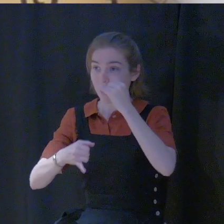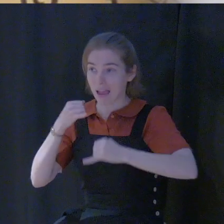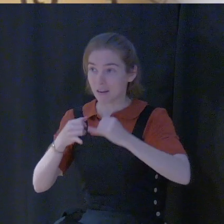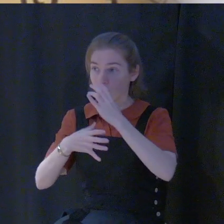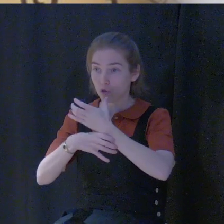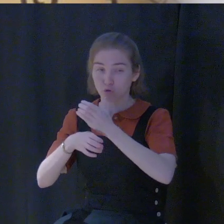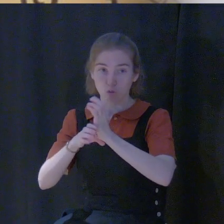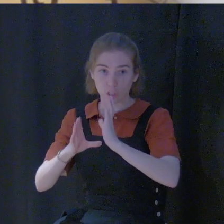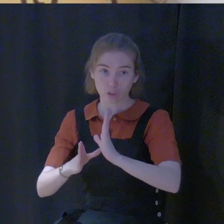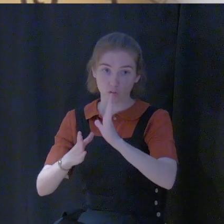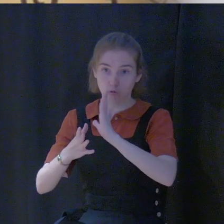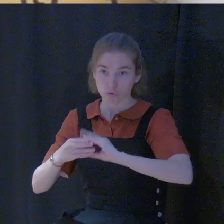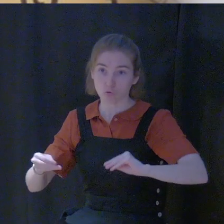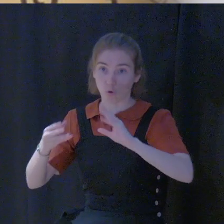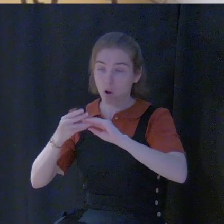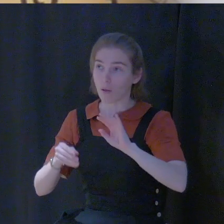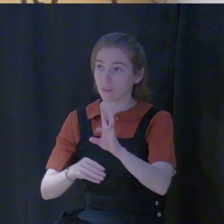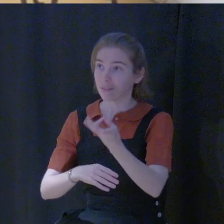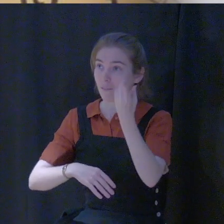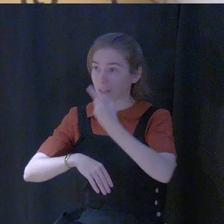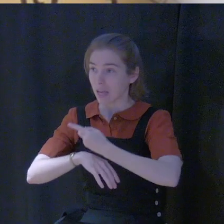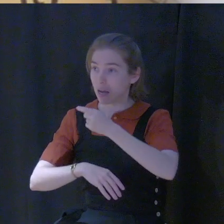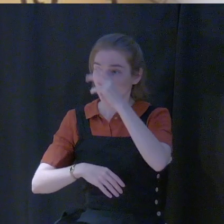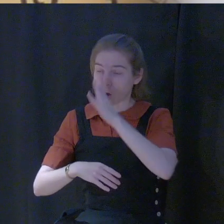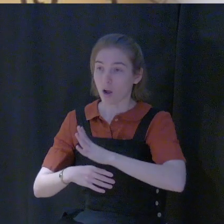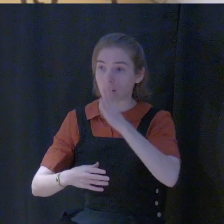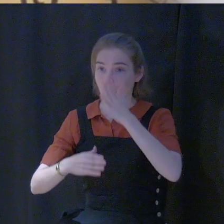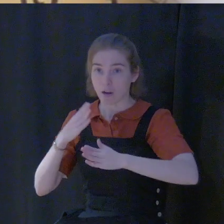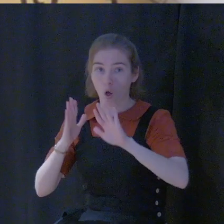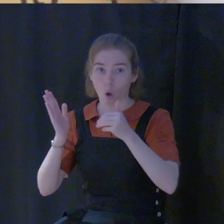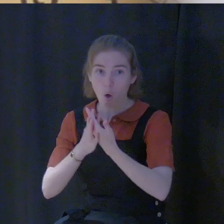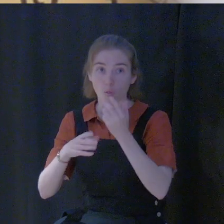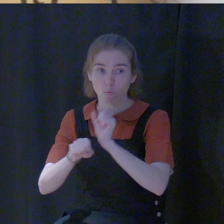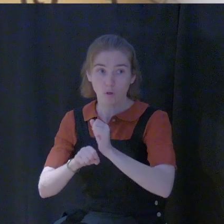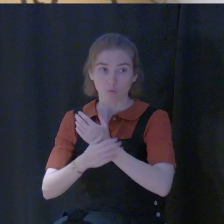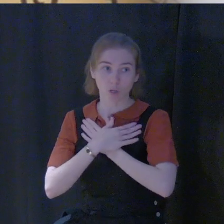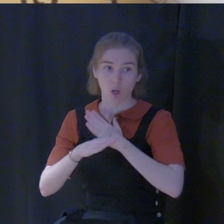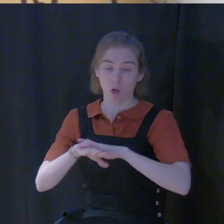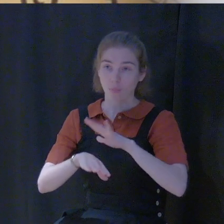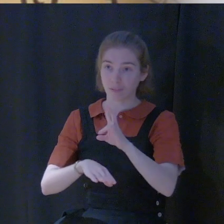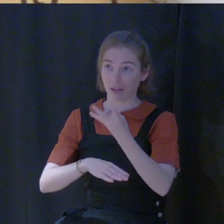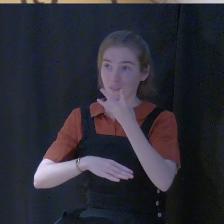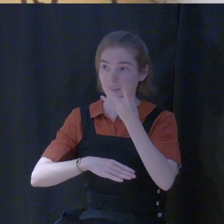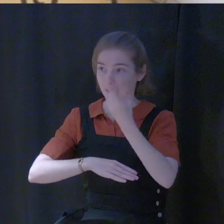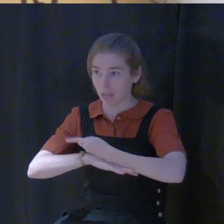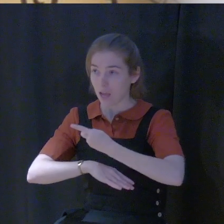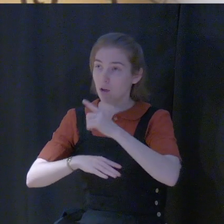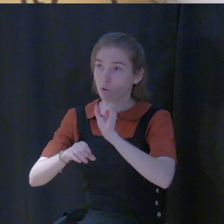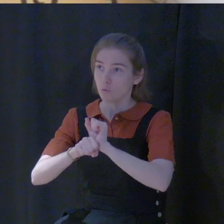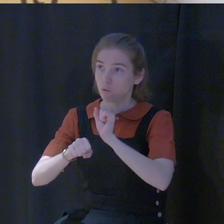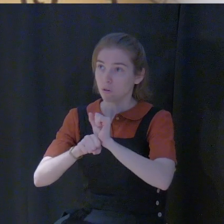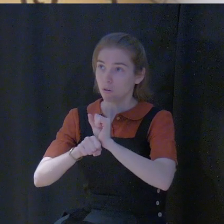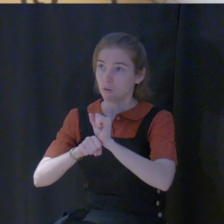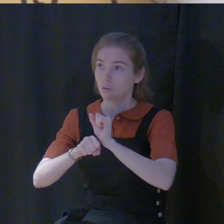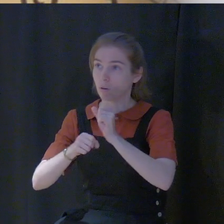all read this verse. And on the seventh day, God ended all of his work and rested on the seventh day from all his work that he had